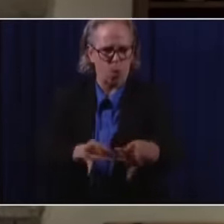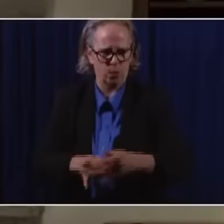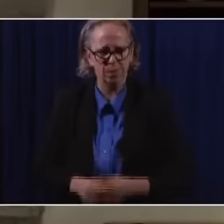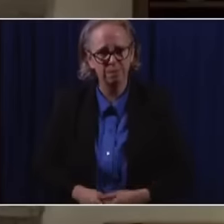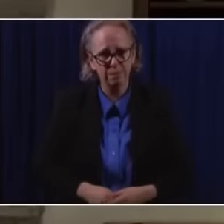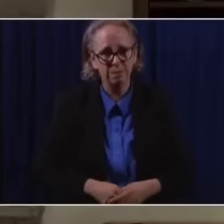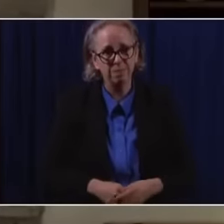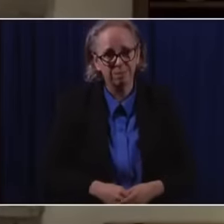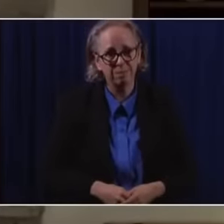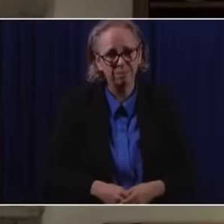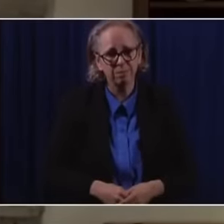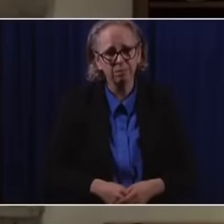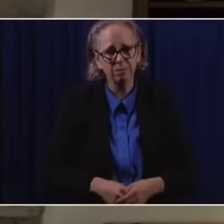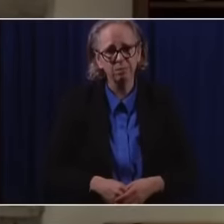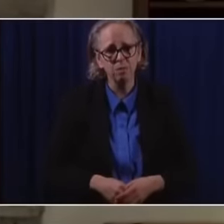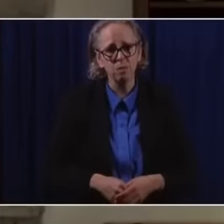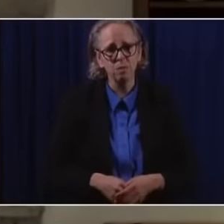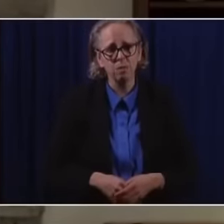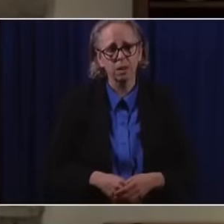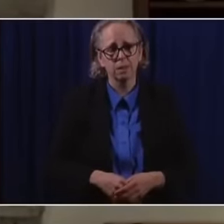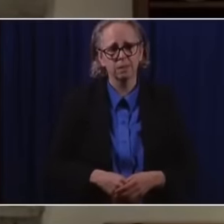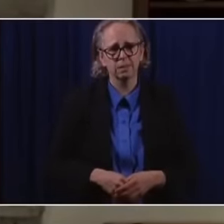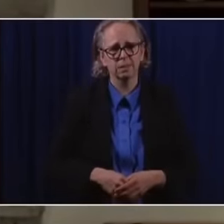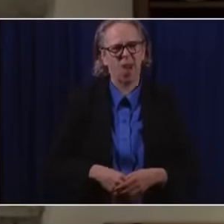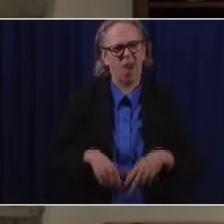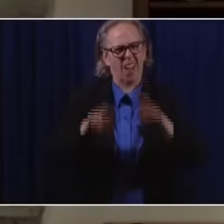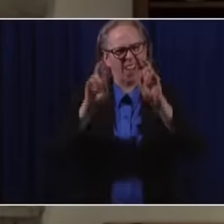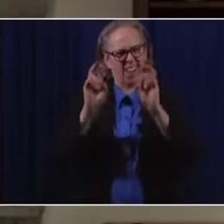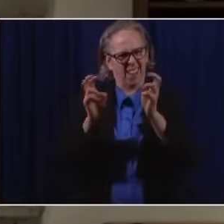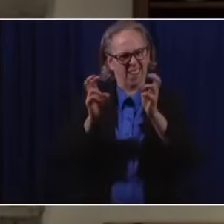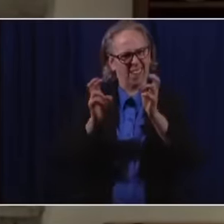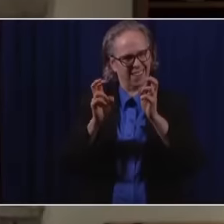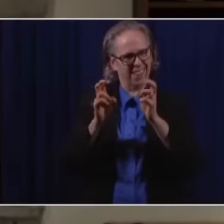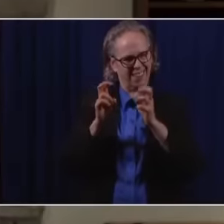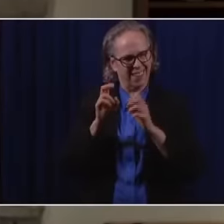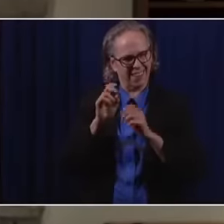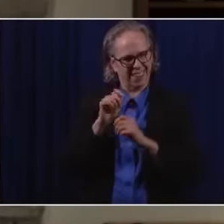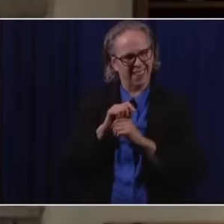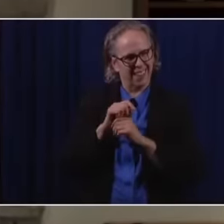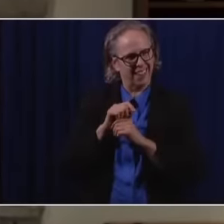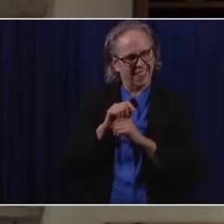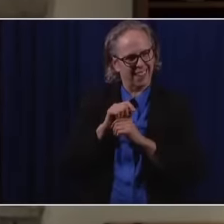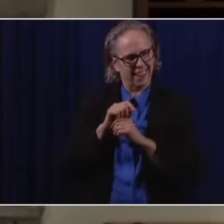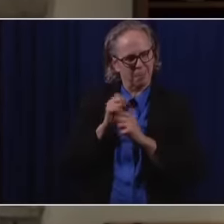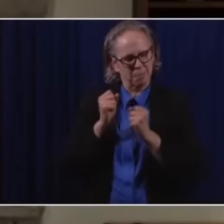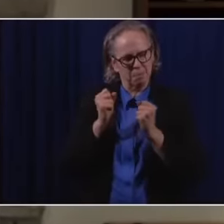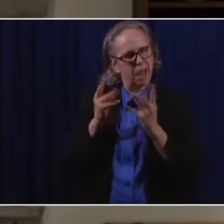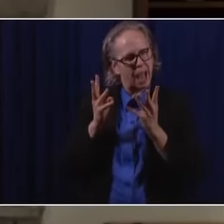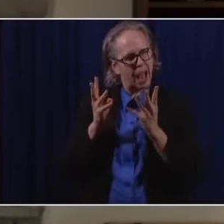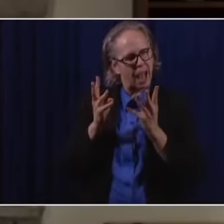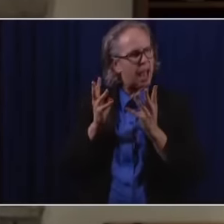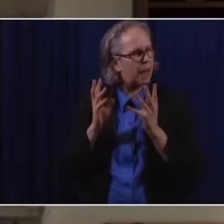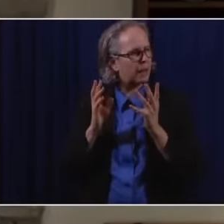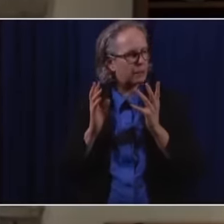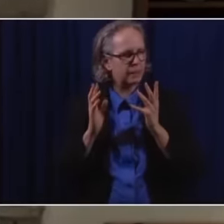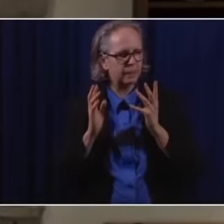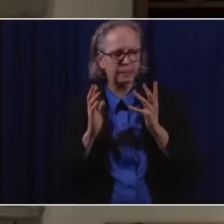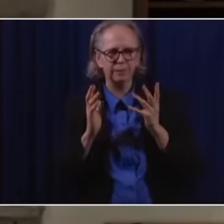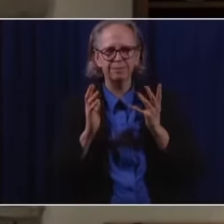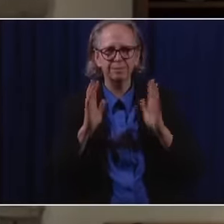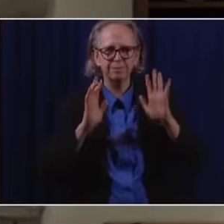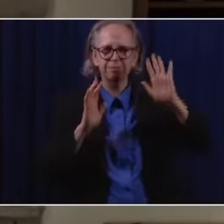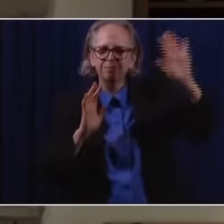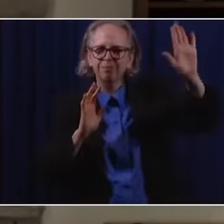A lot of this may be sent directly to the